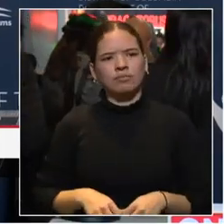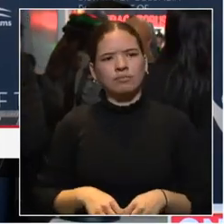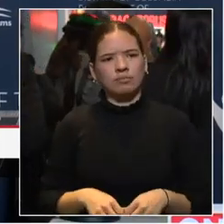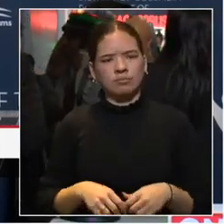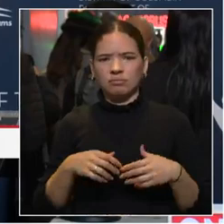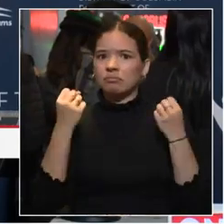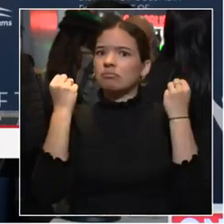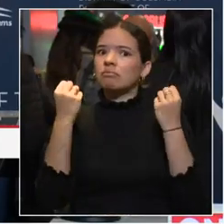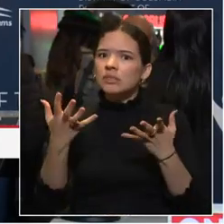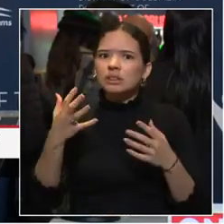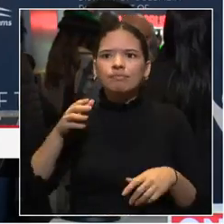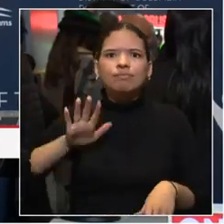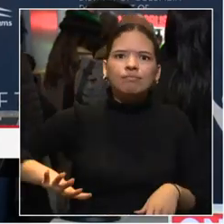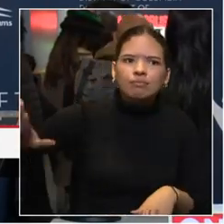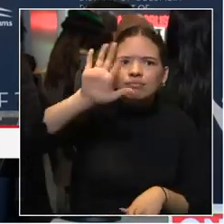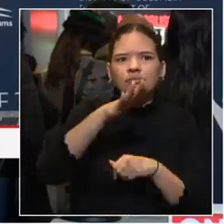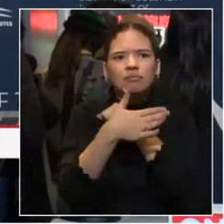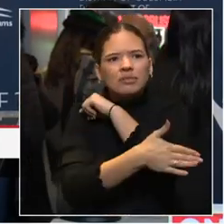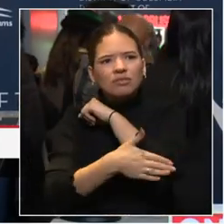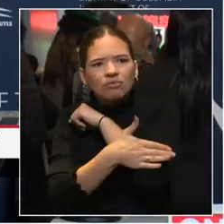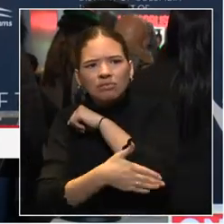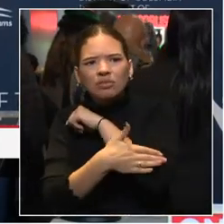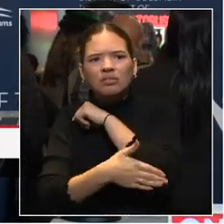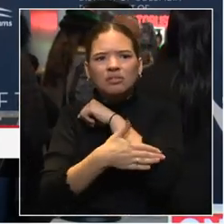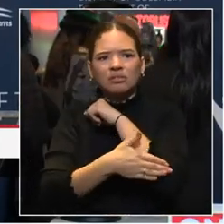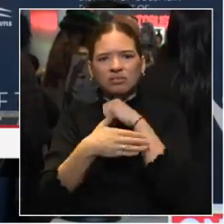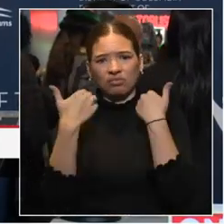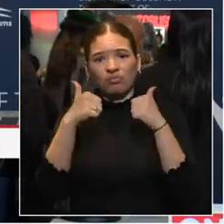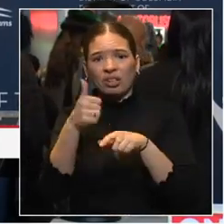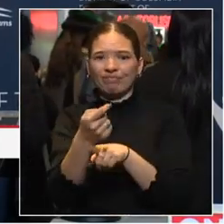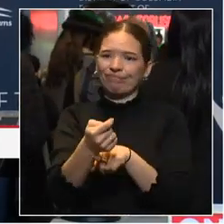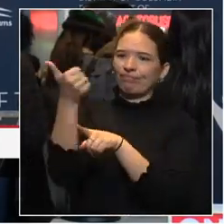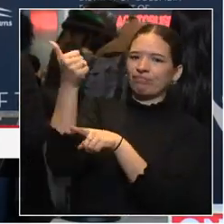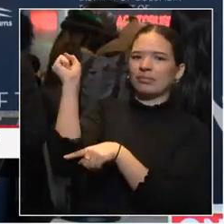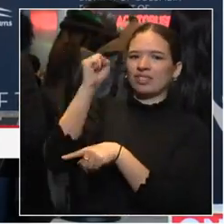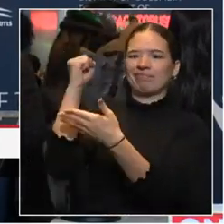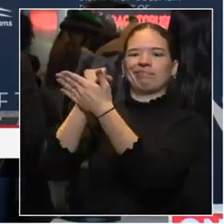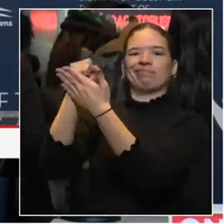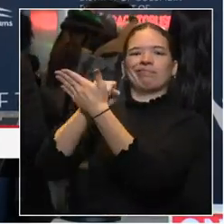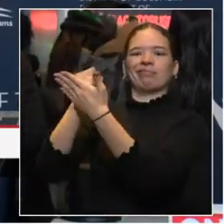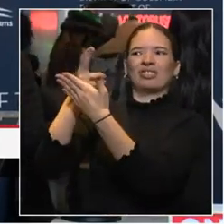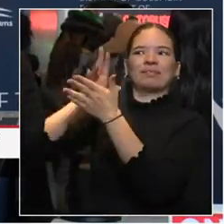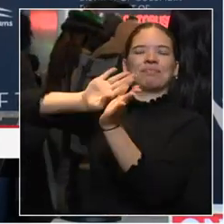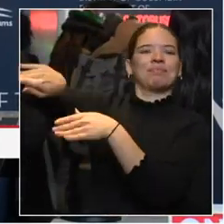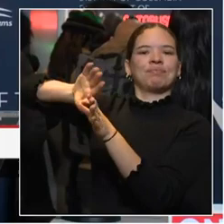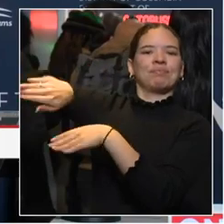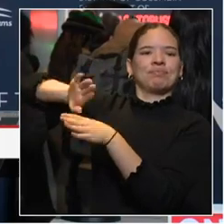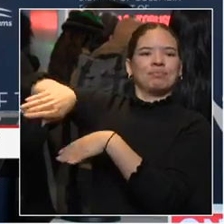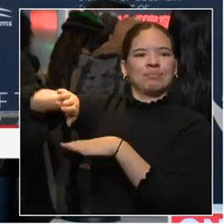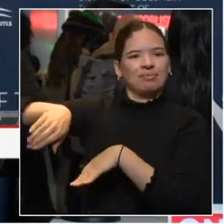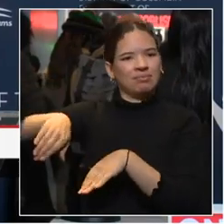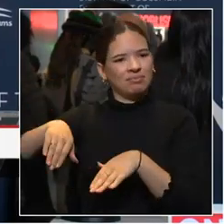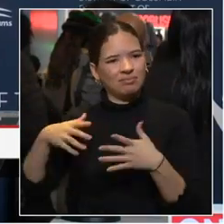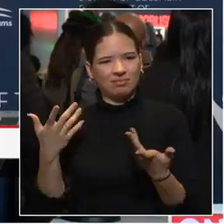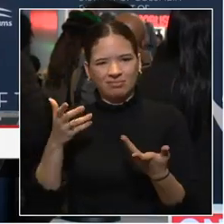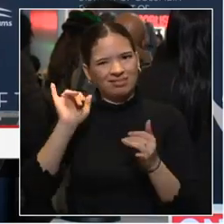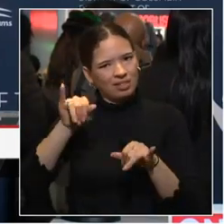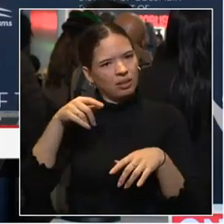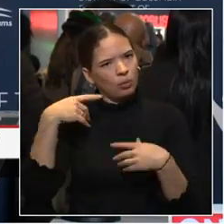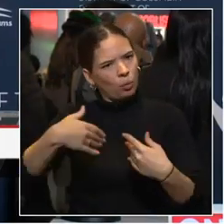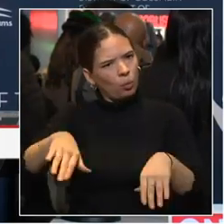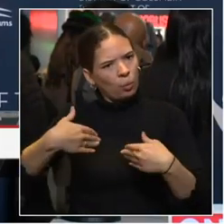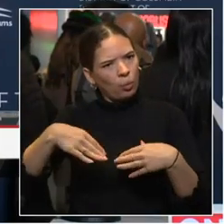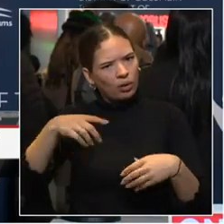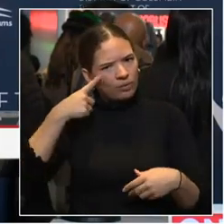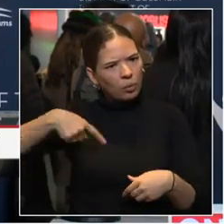minimize, and erase our history, it's become extremely important to me, as it always has been, for our young people to